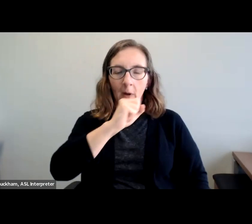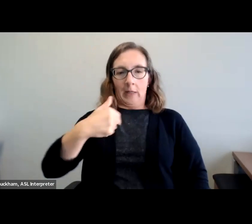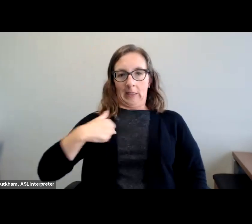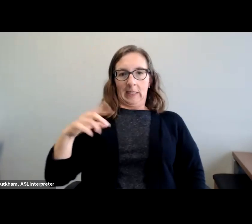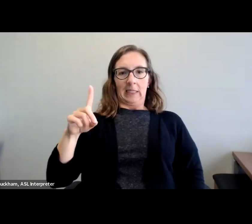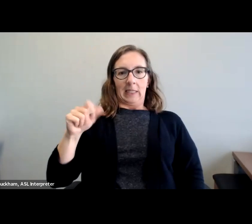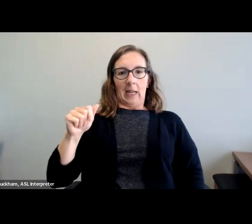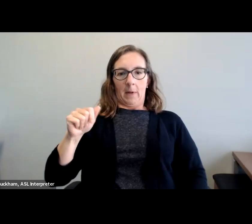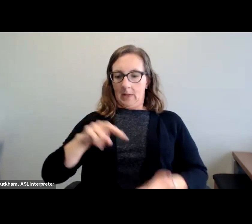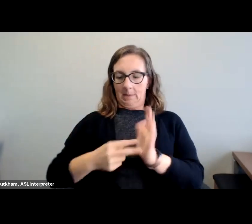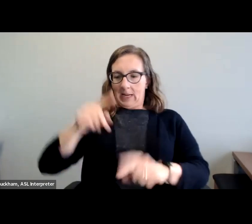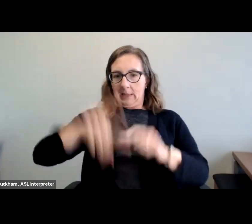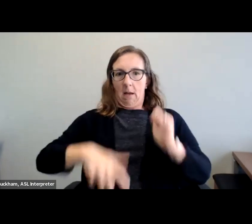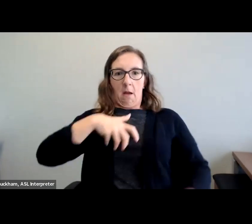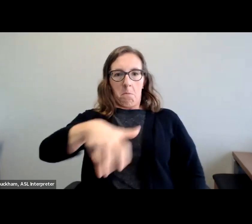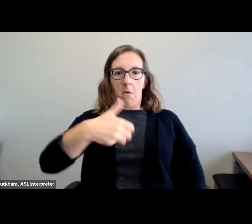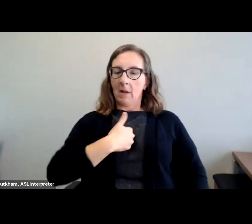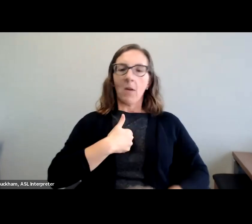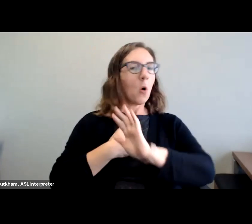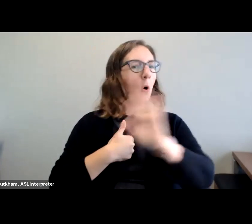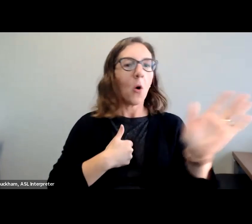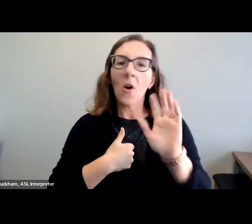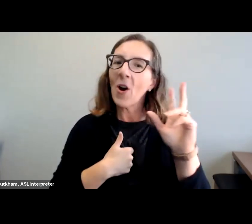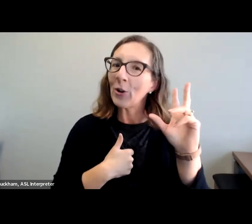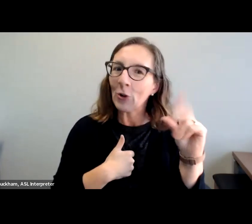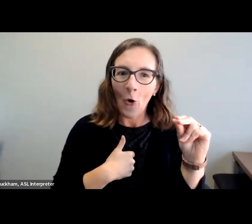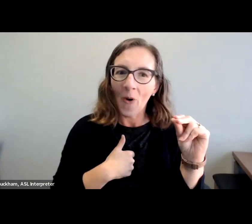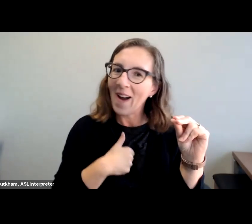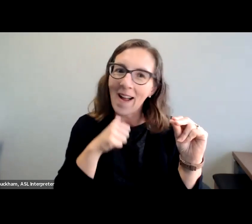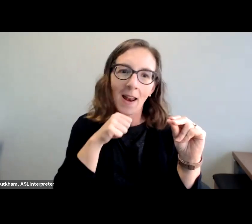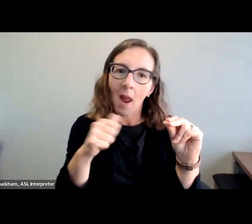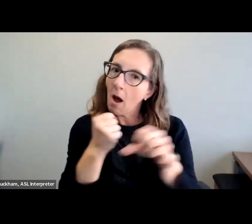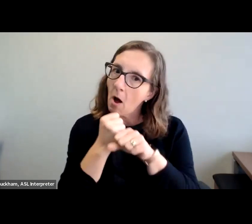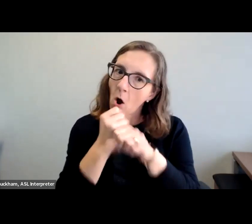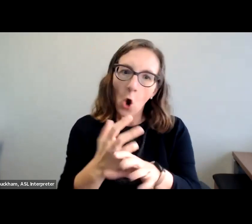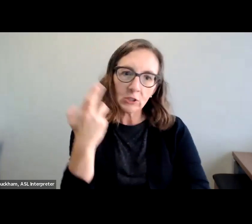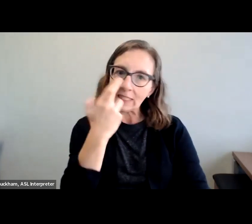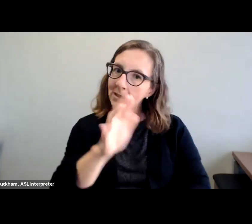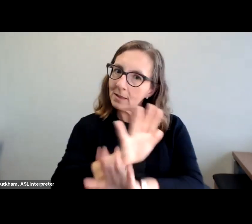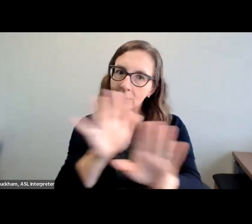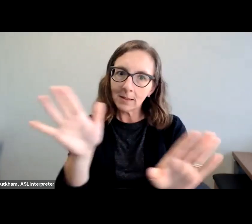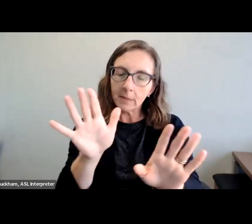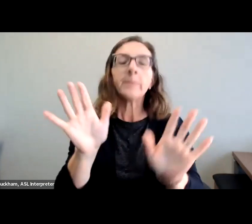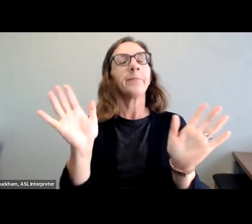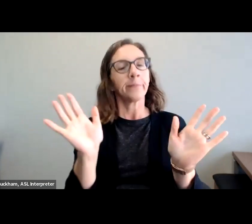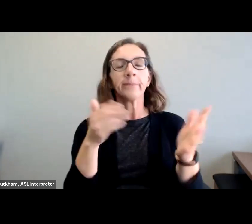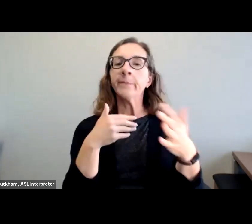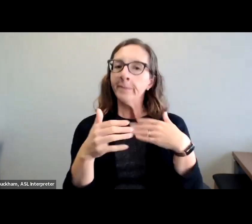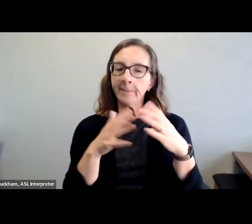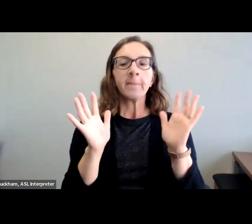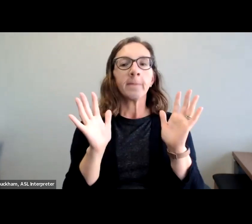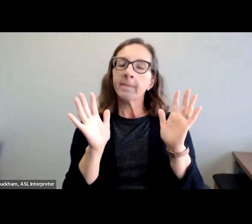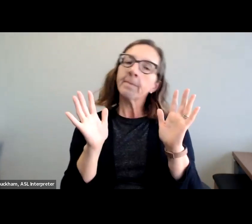so you couldn't do it naturally. No, it wasn't that. But we decided to